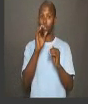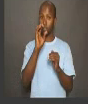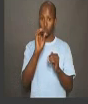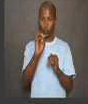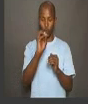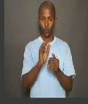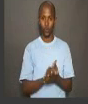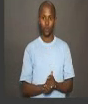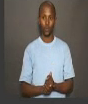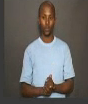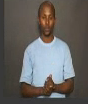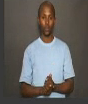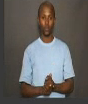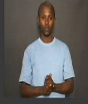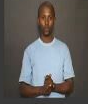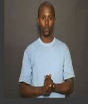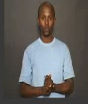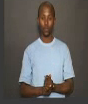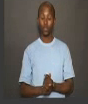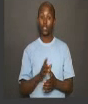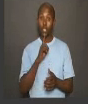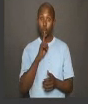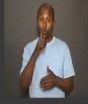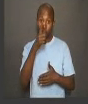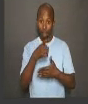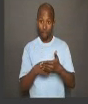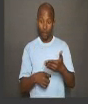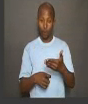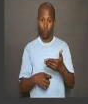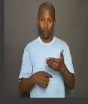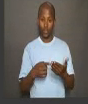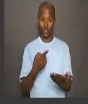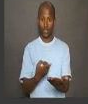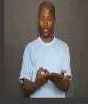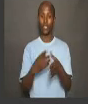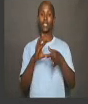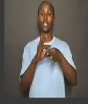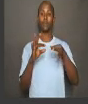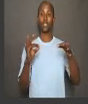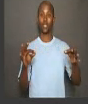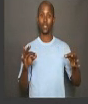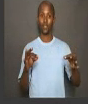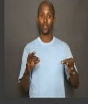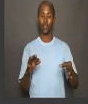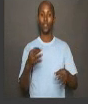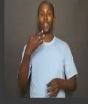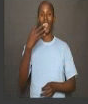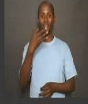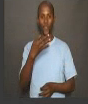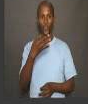to 0. The truth value of this statement is